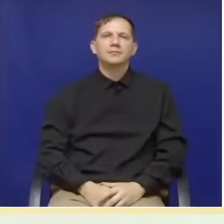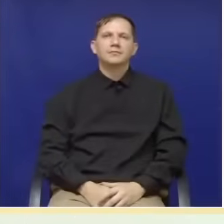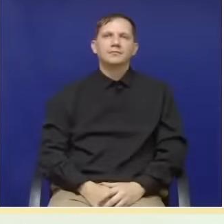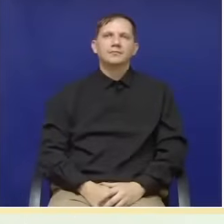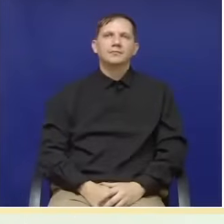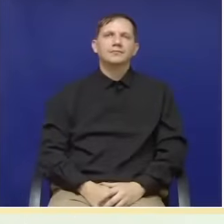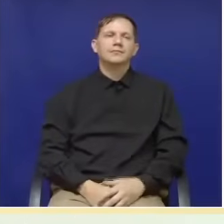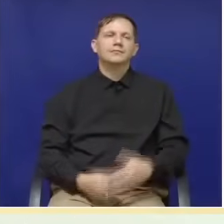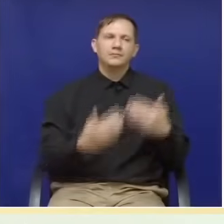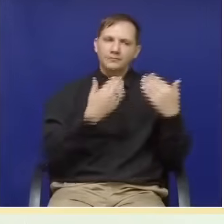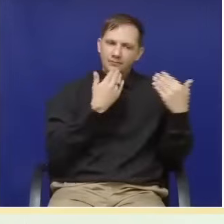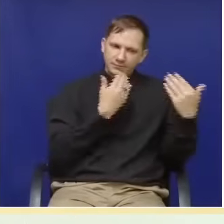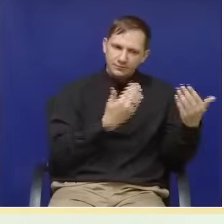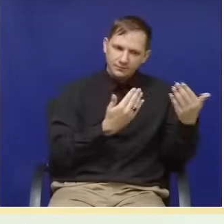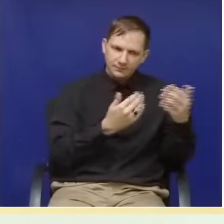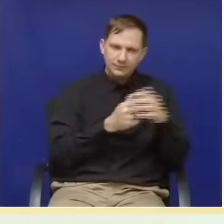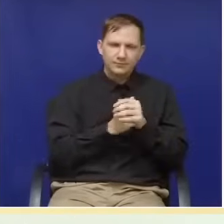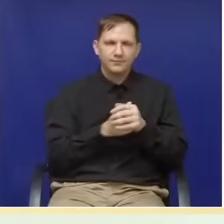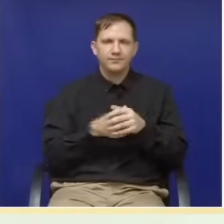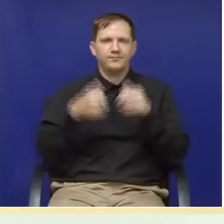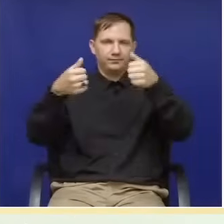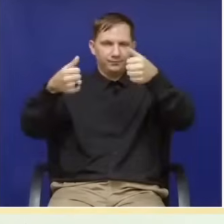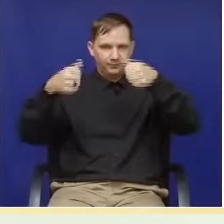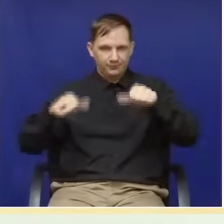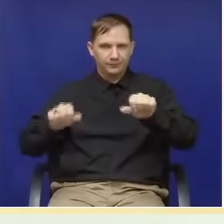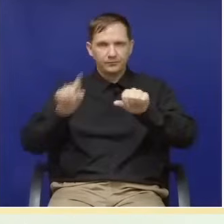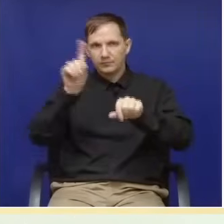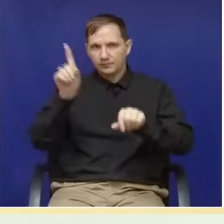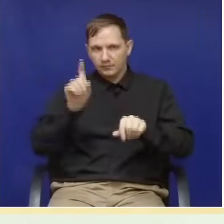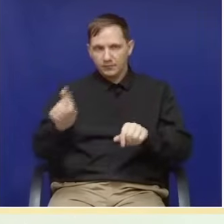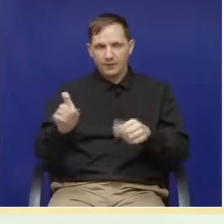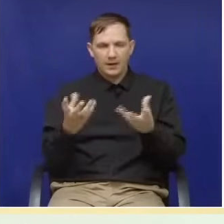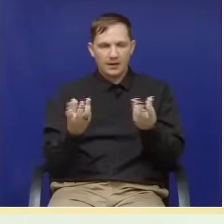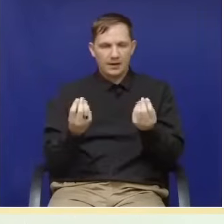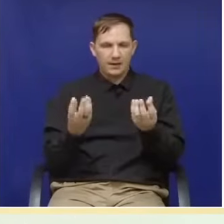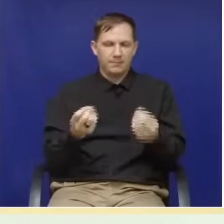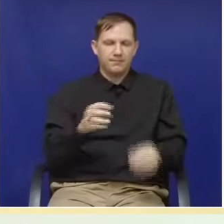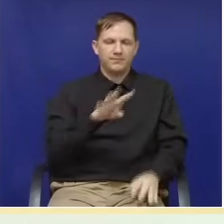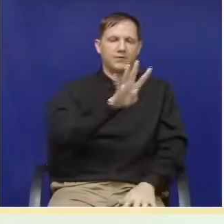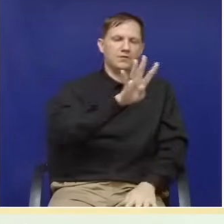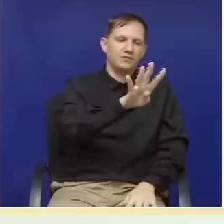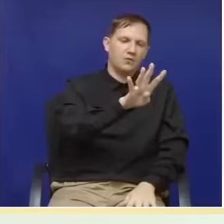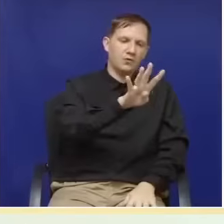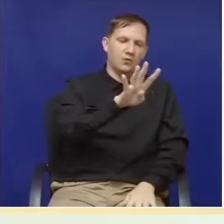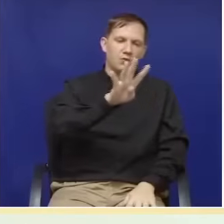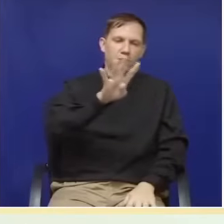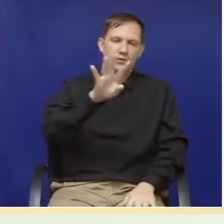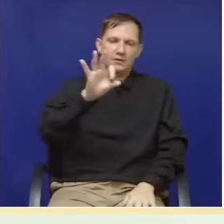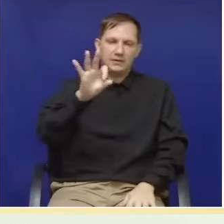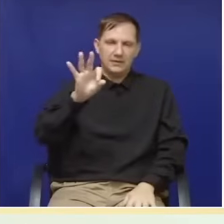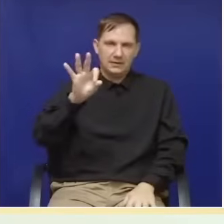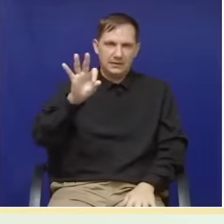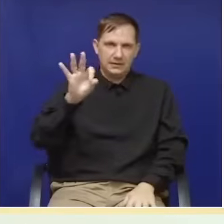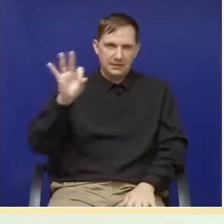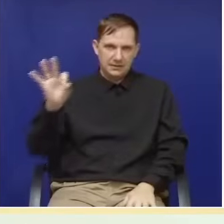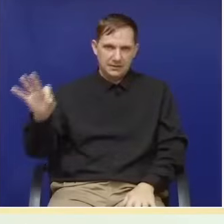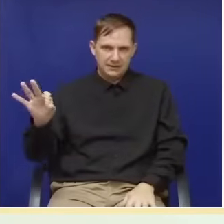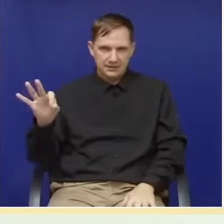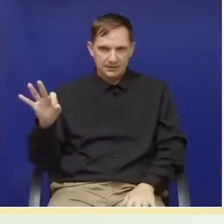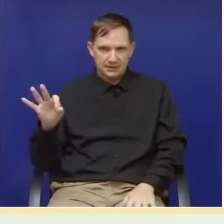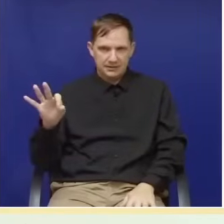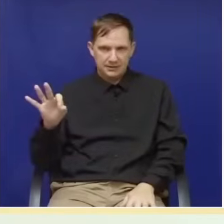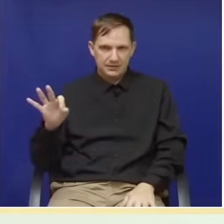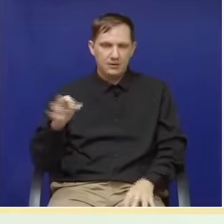Thank you, Deputy Minister. The next question is question number 433 and has been asked by the